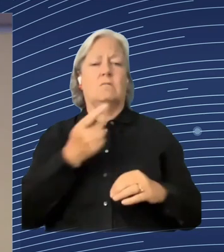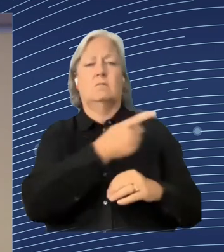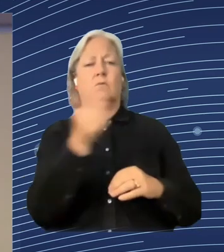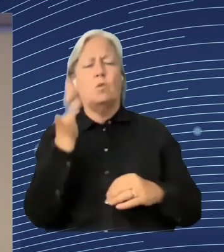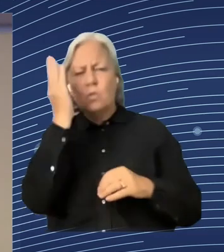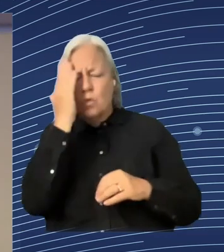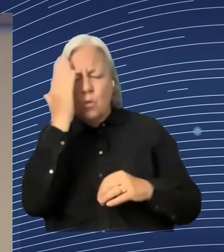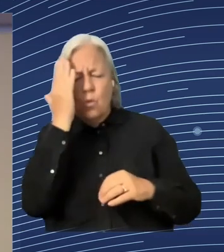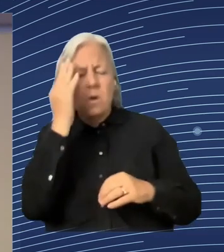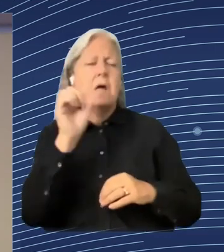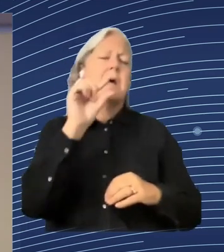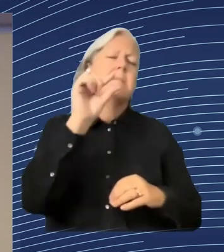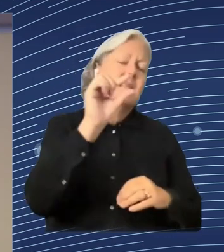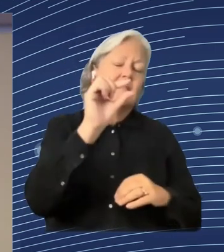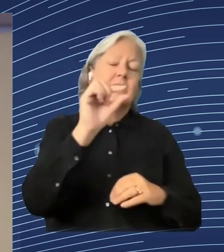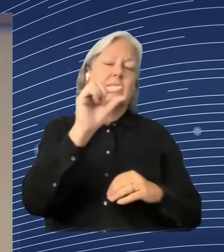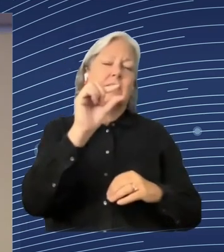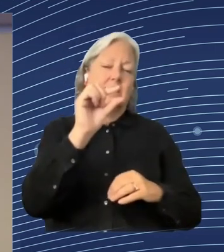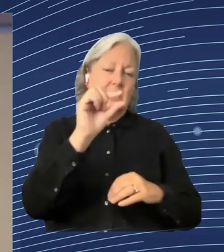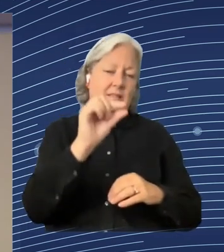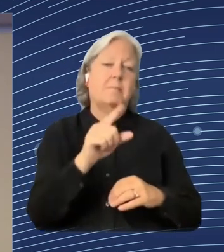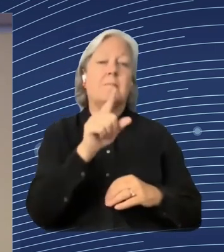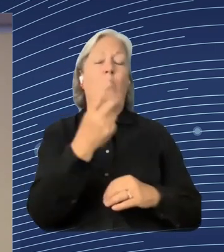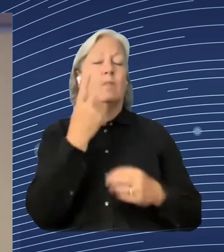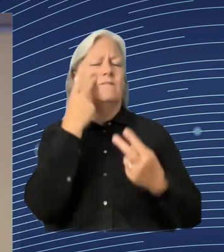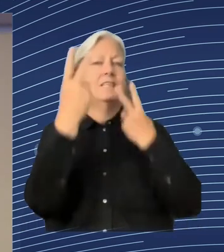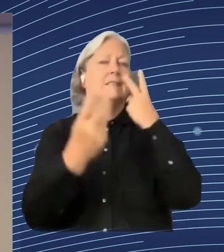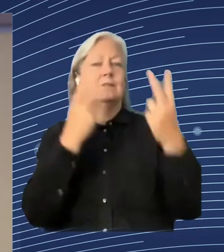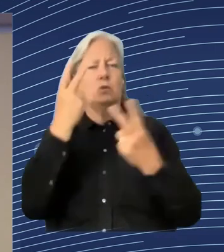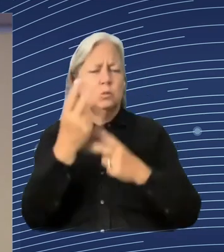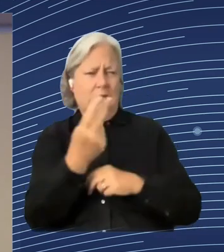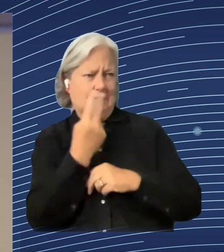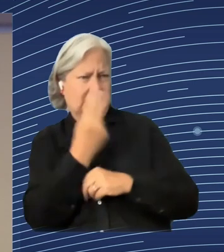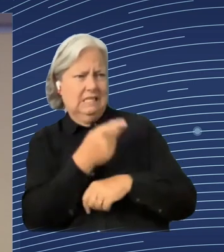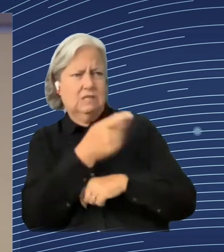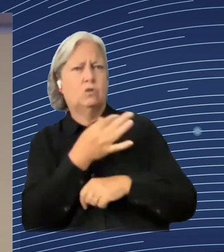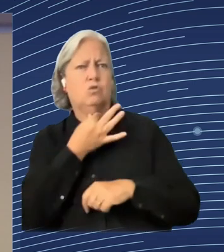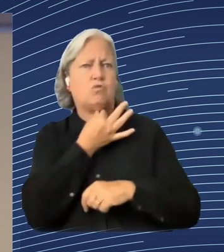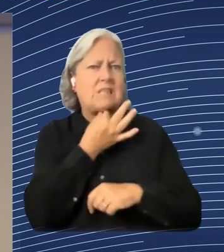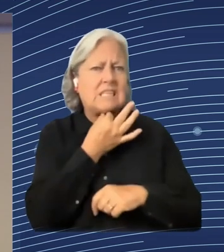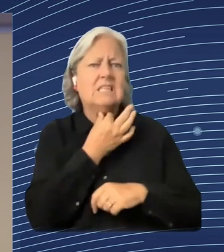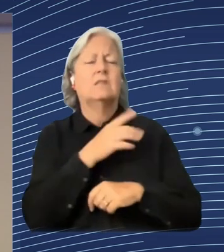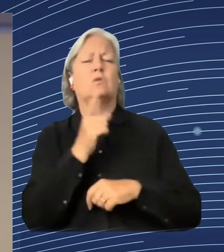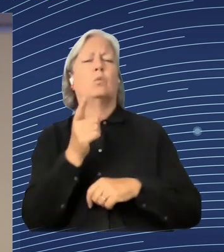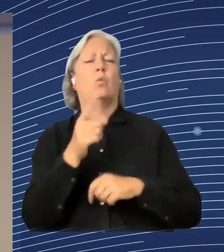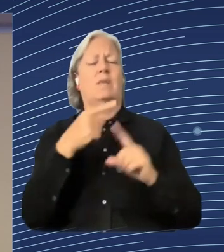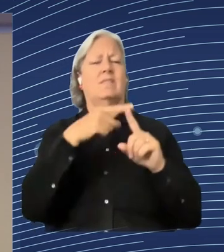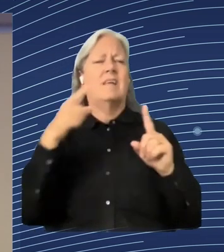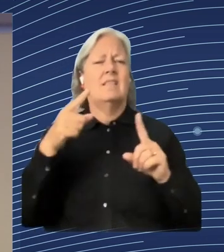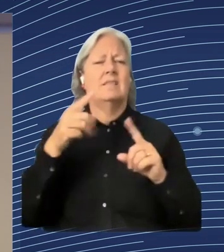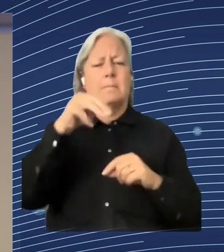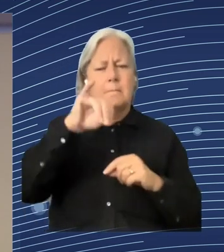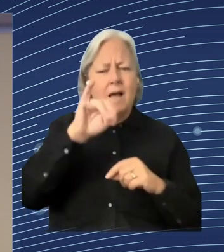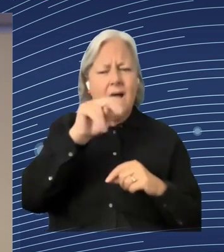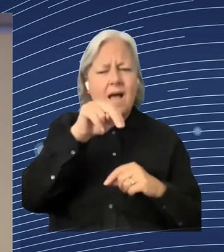it on a visual side, what the risk analysis or data mining tool or artificial intelligence, then you see as an